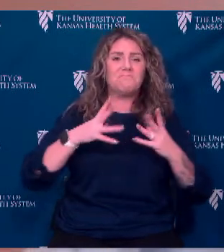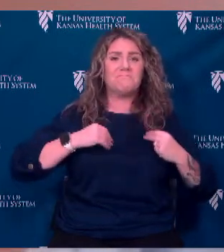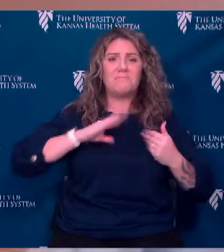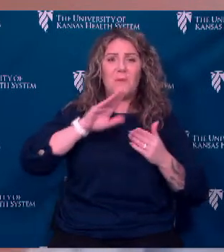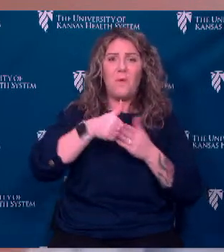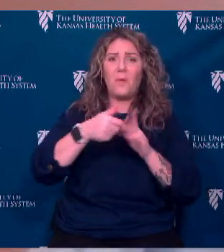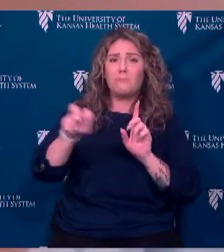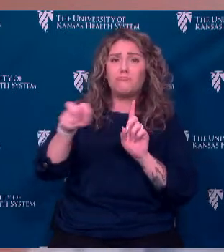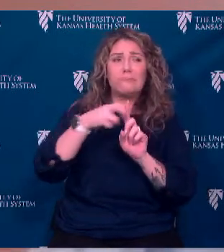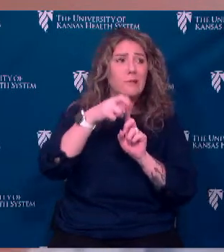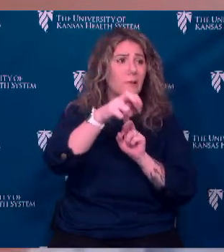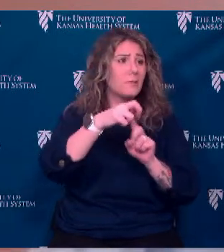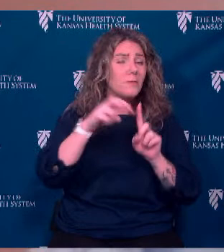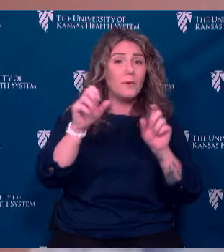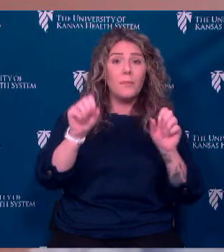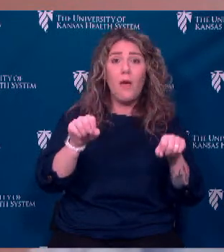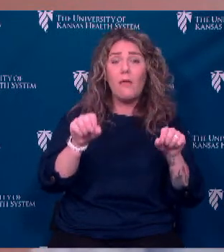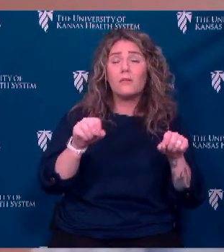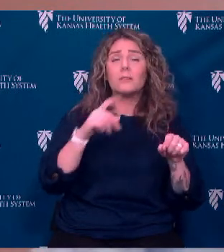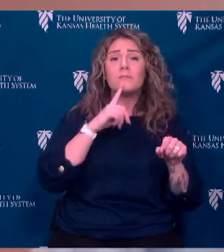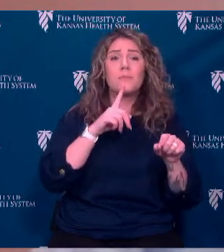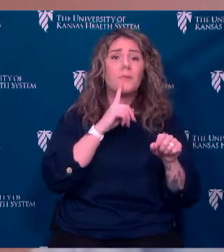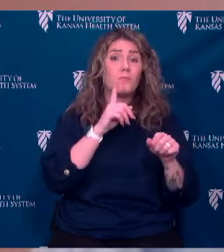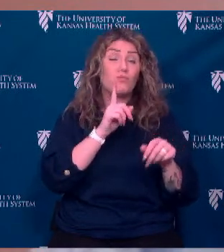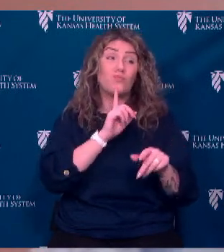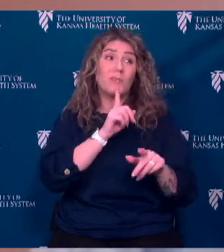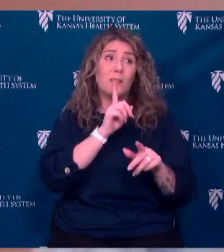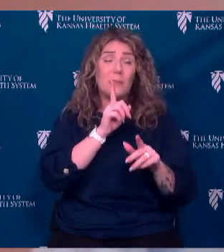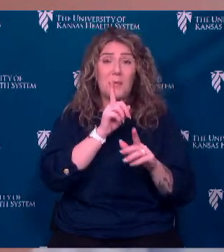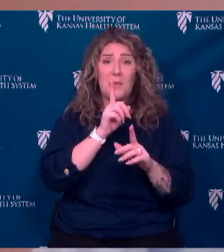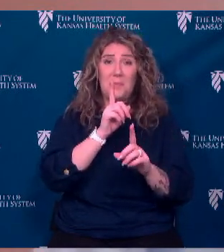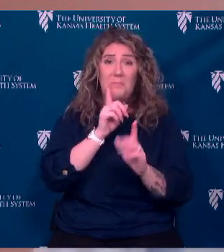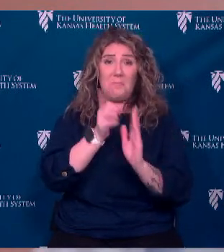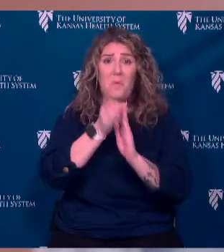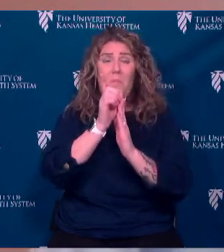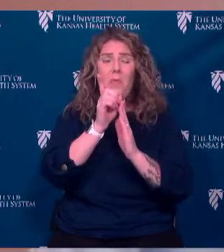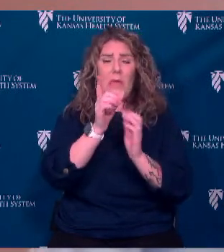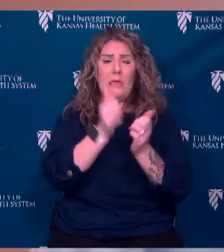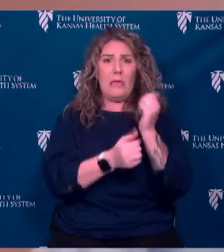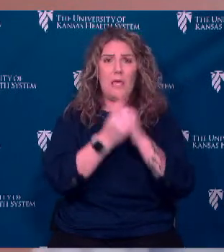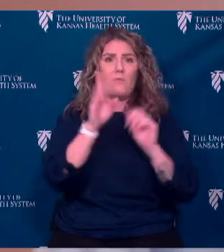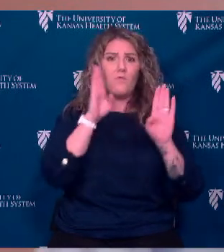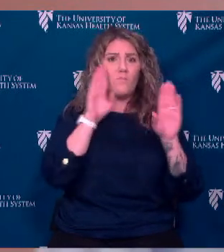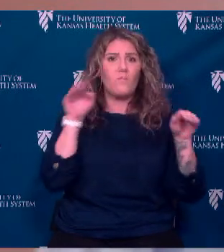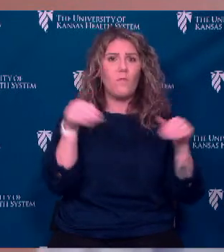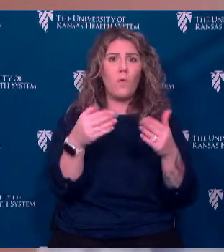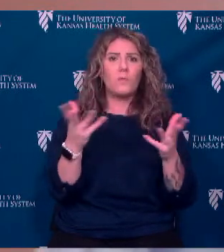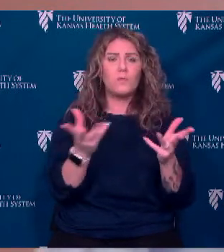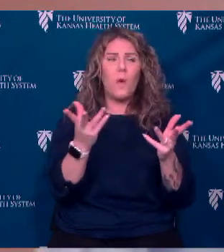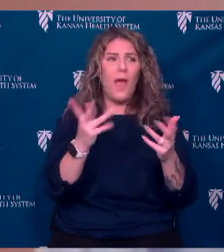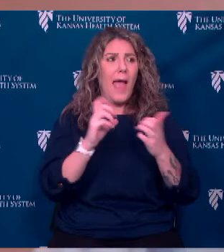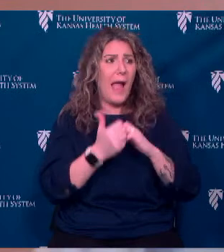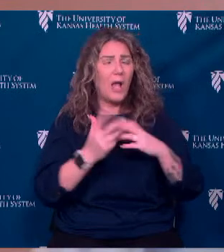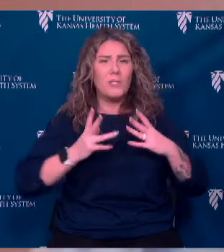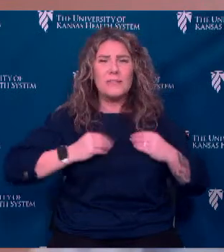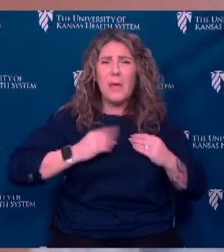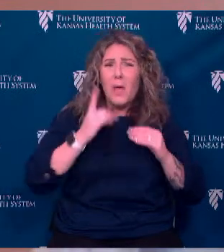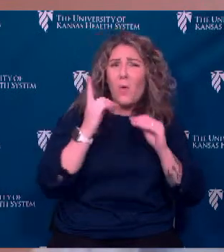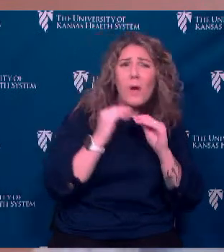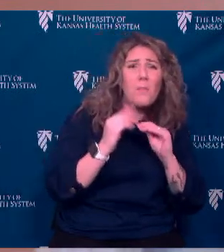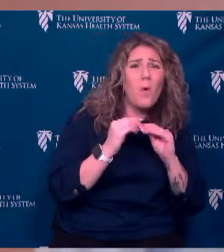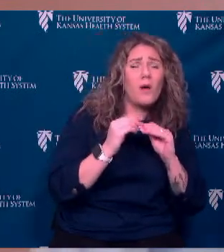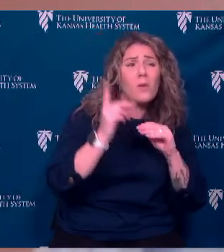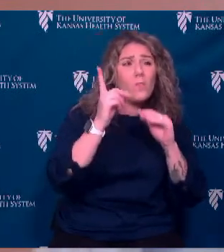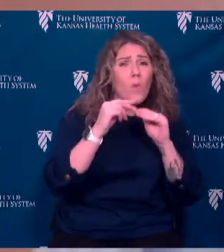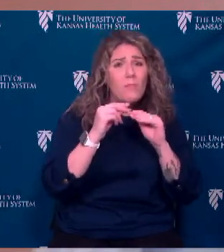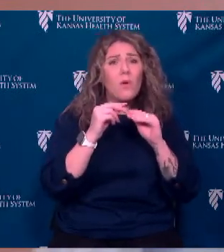can. And we've really gotten to the point where everyone is focused on how do we take just one more, and